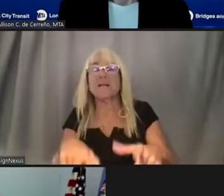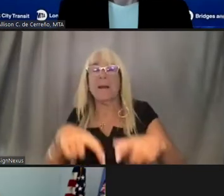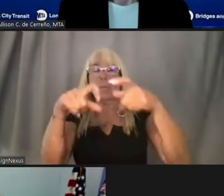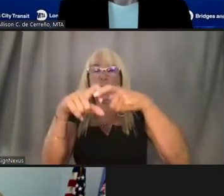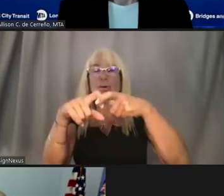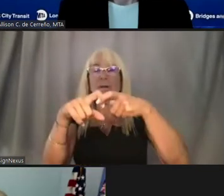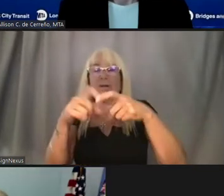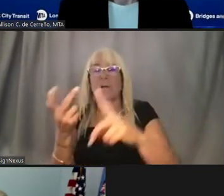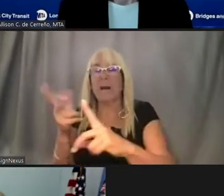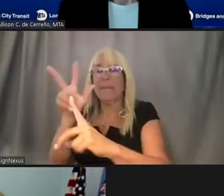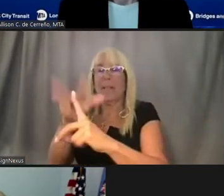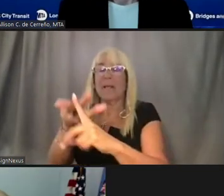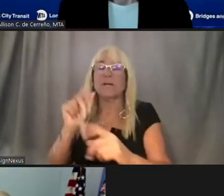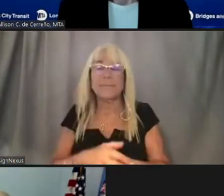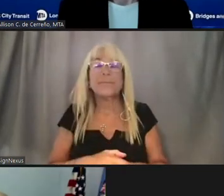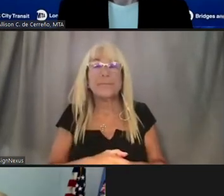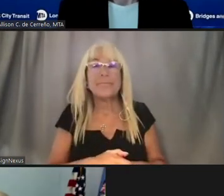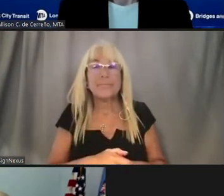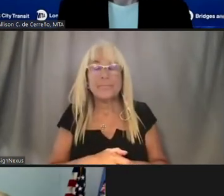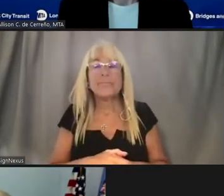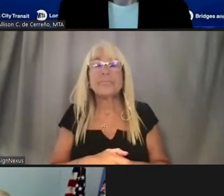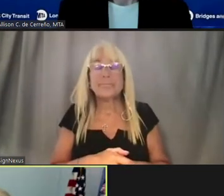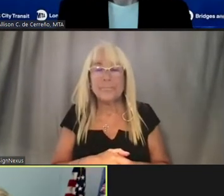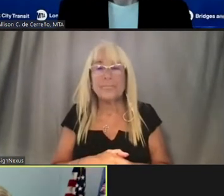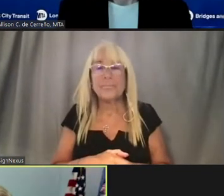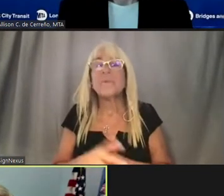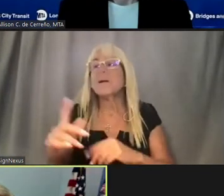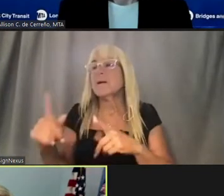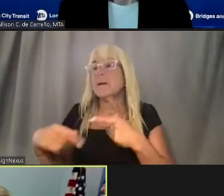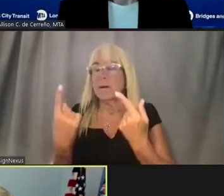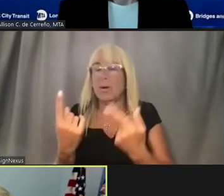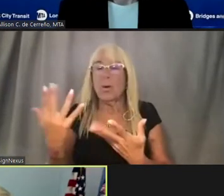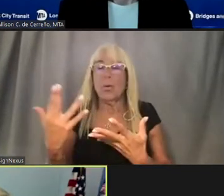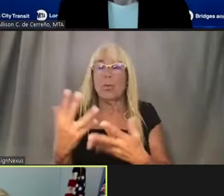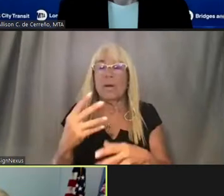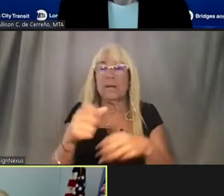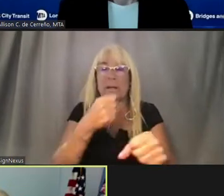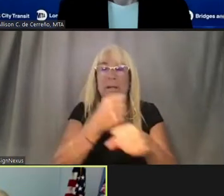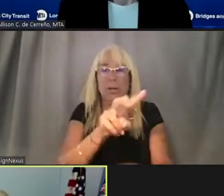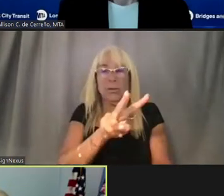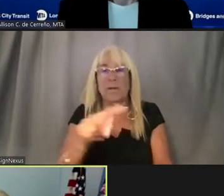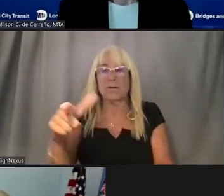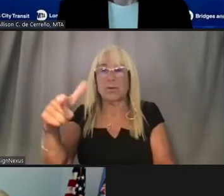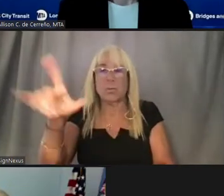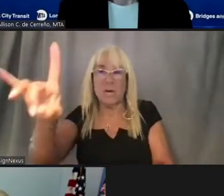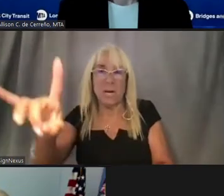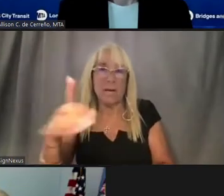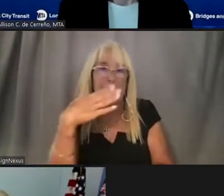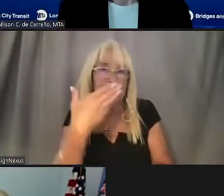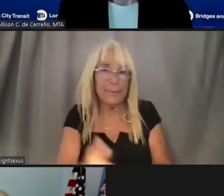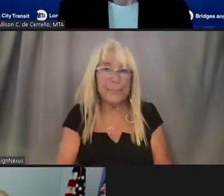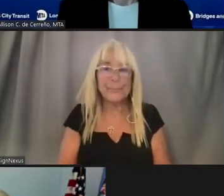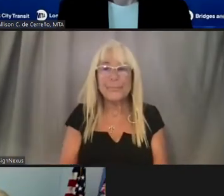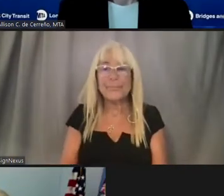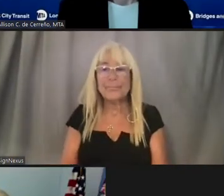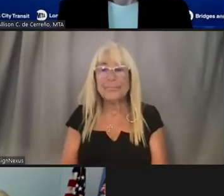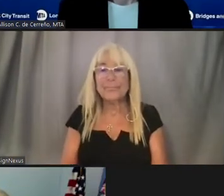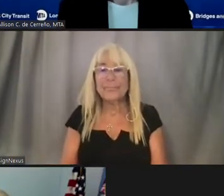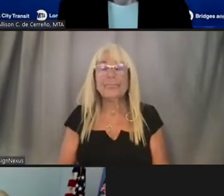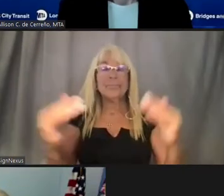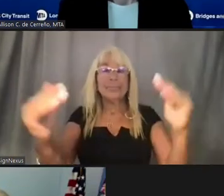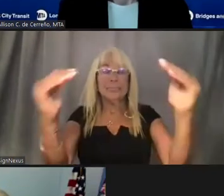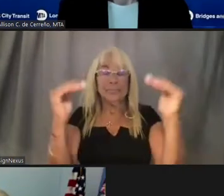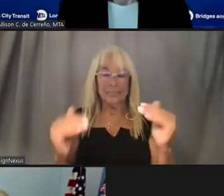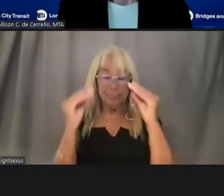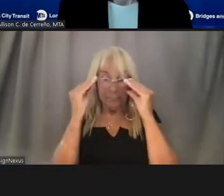please suggestion through 2028. thank you thank you our next speaker